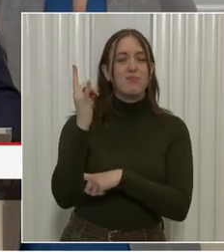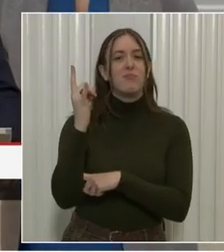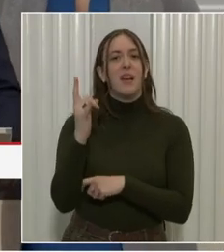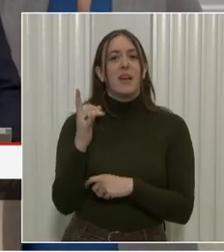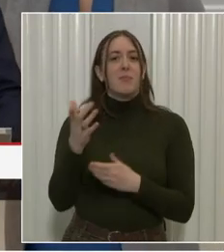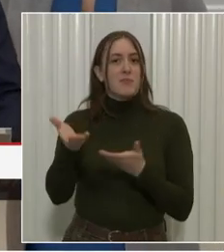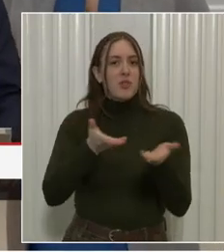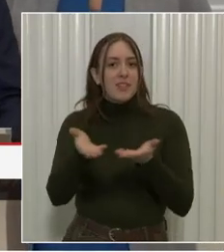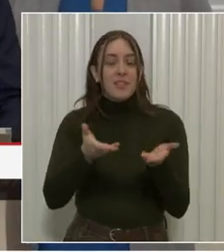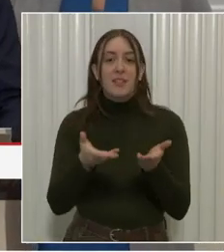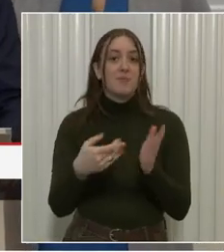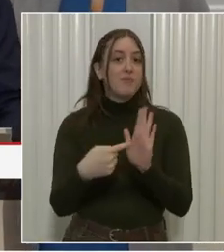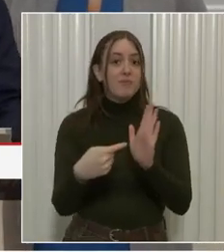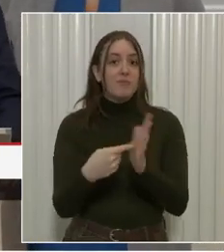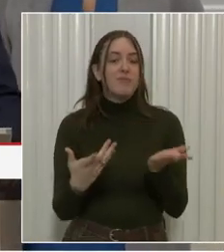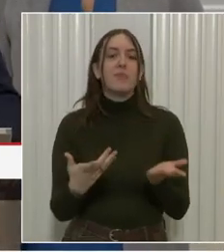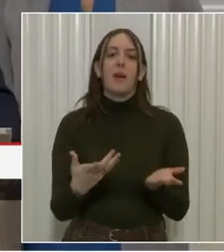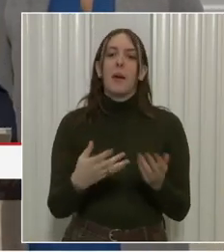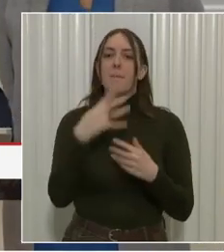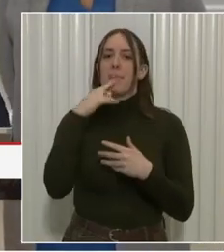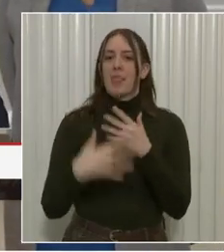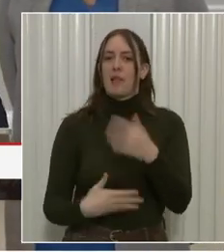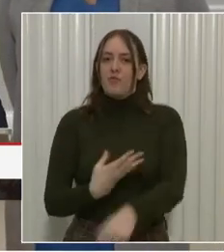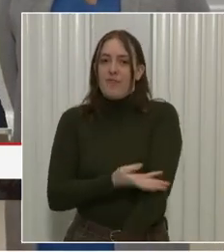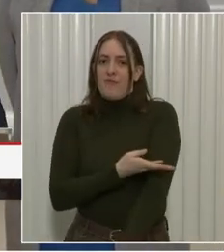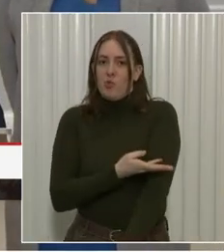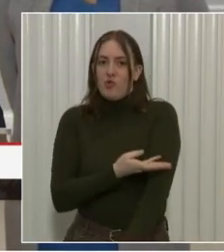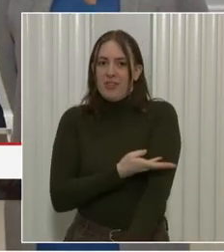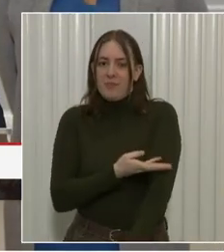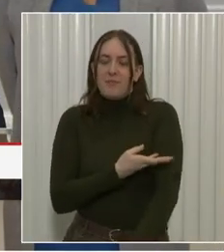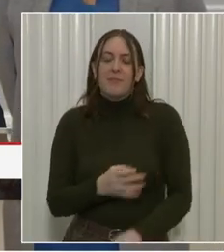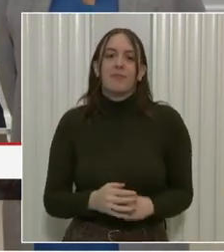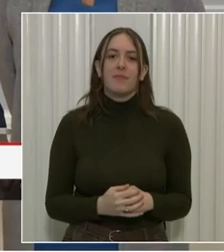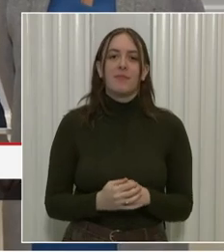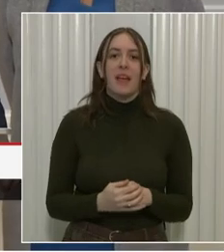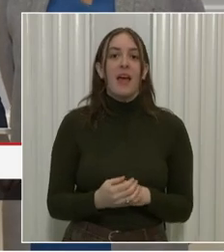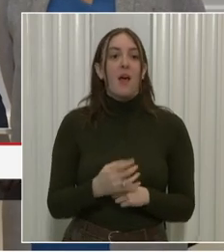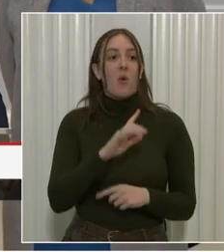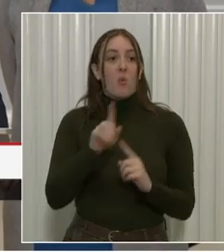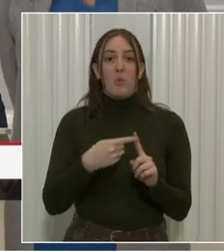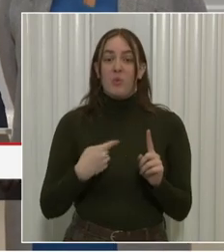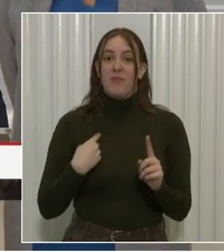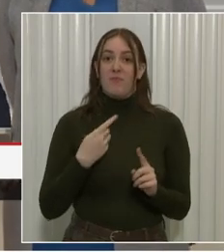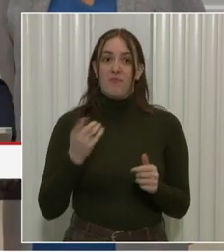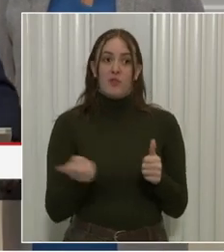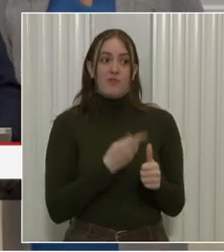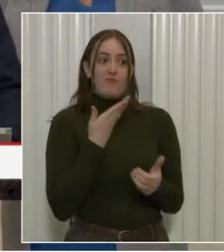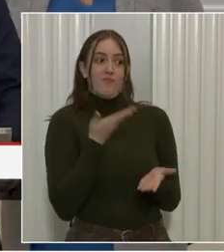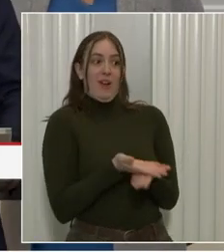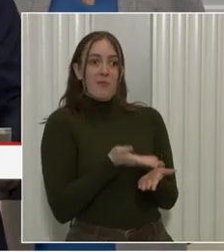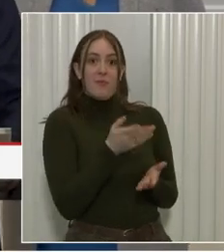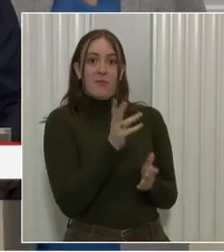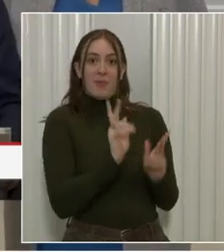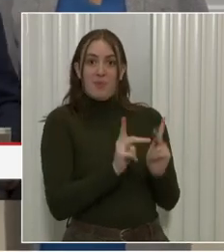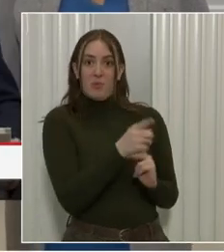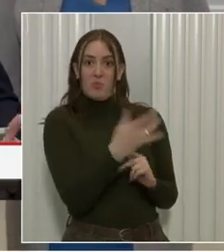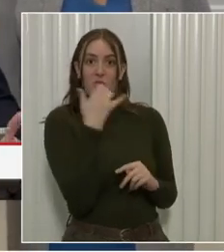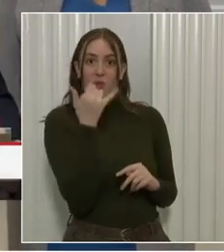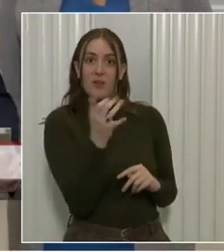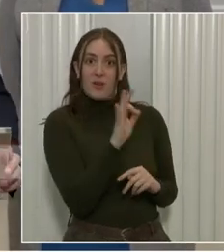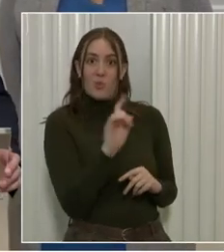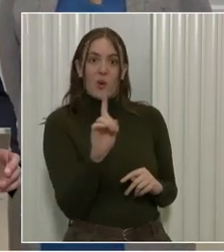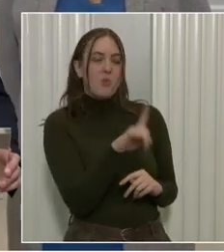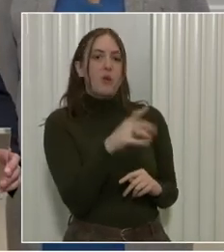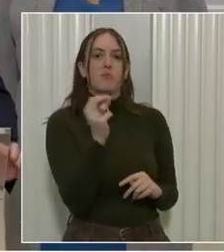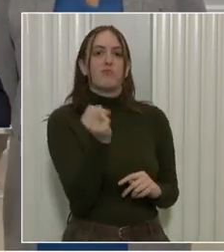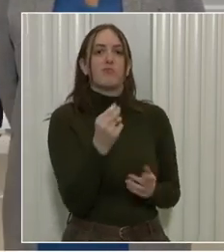transfusion to the point of injury, to where we first meet folks when they call 911. DC Fire and EMS is one of the largest healthcare